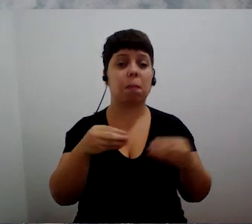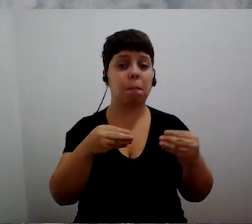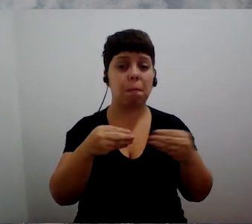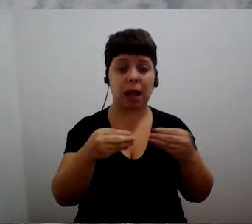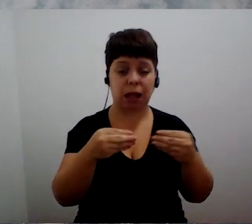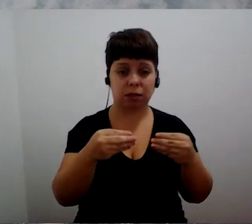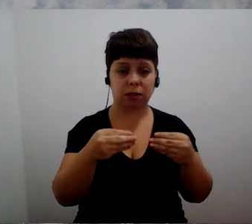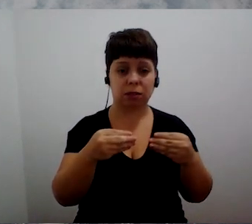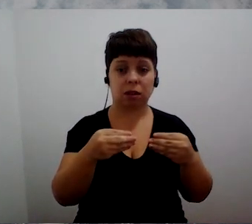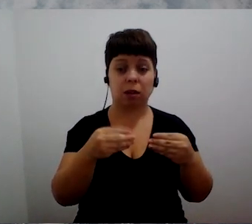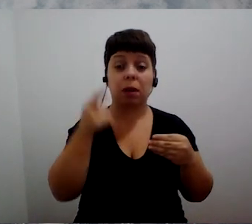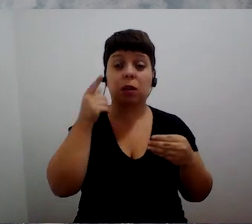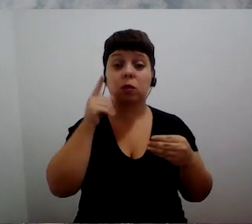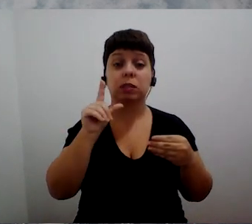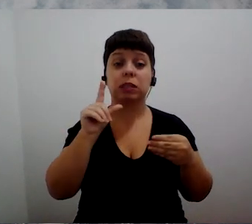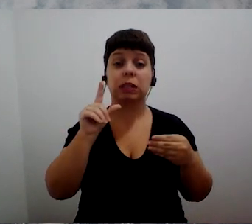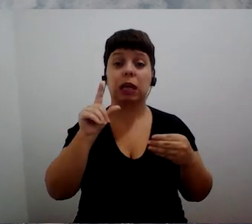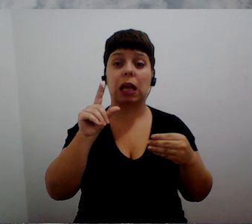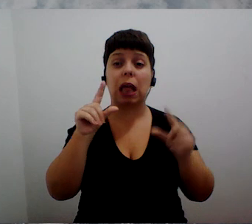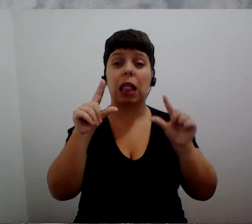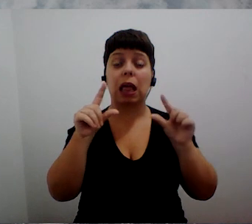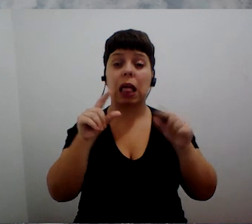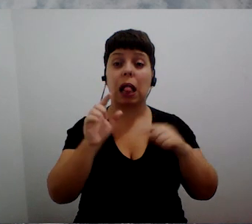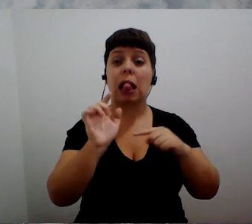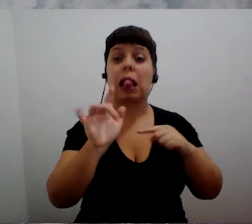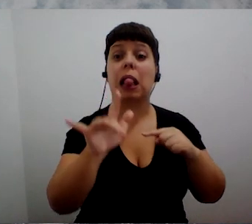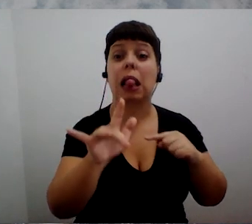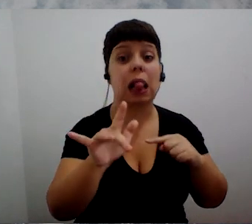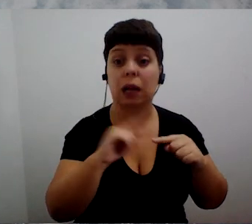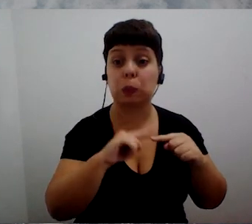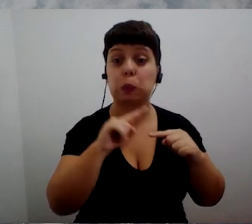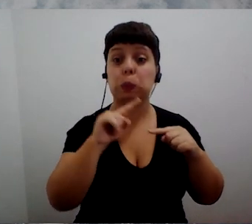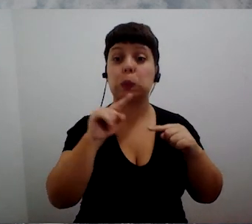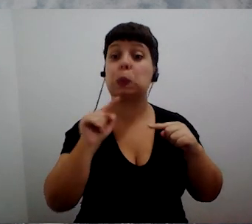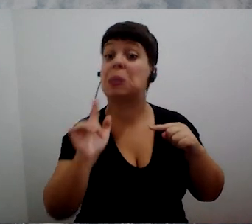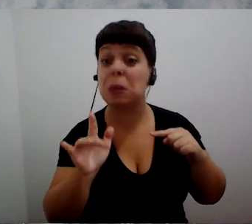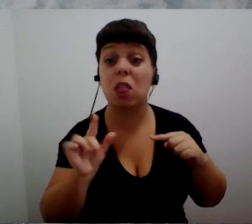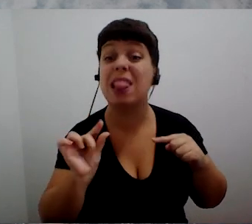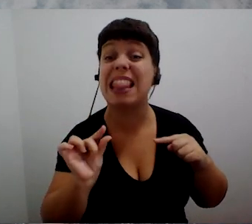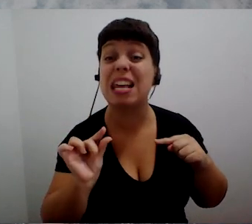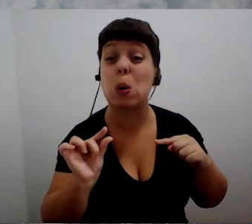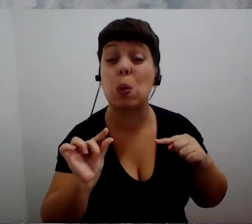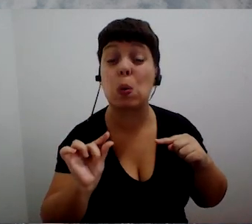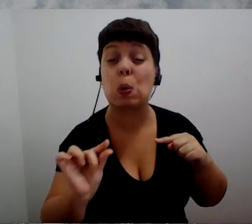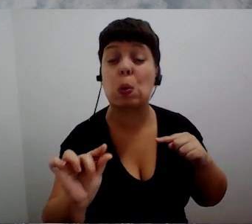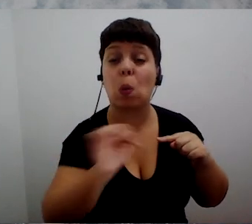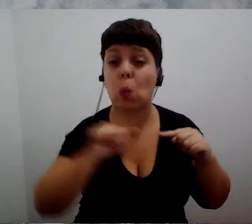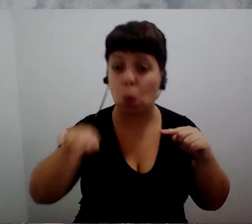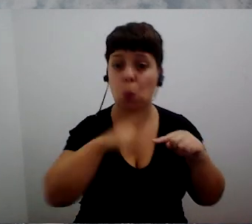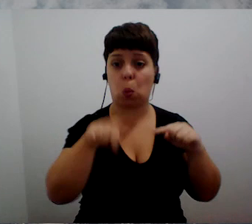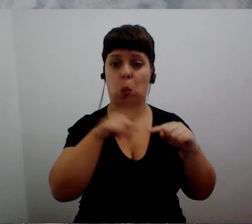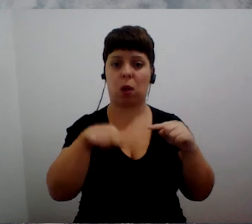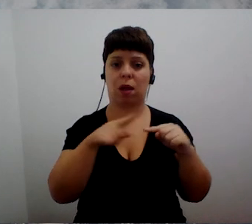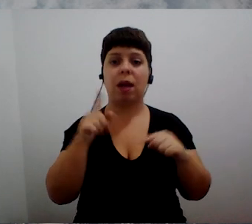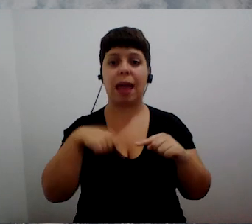every single plastic and resin operation in the industry to achieve zero plastic loss to the environment. It's